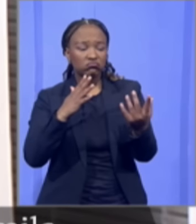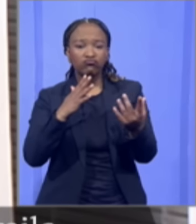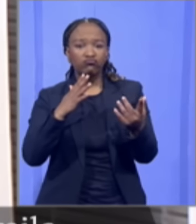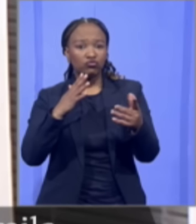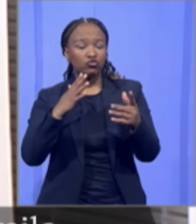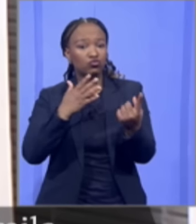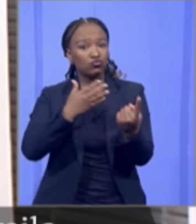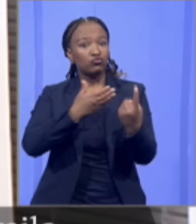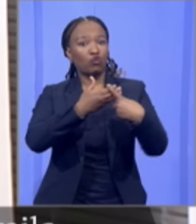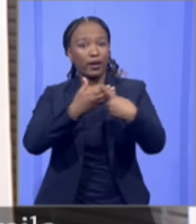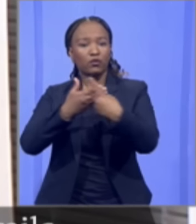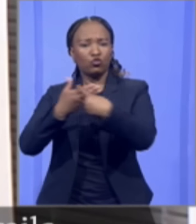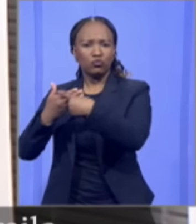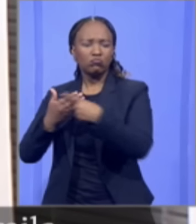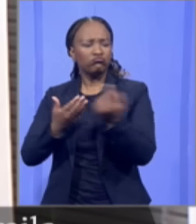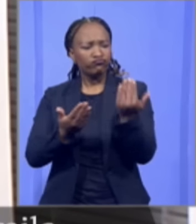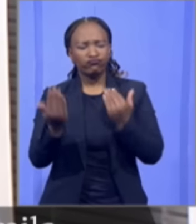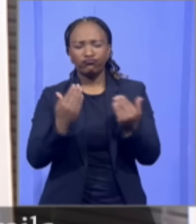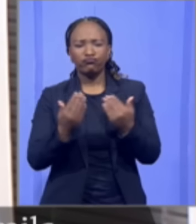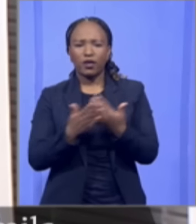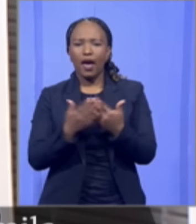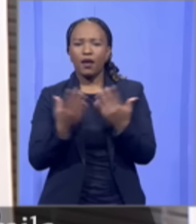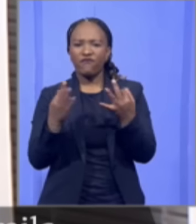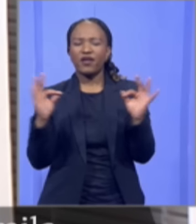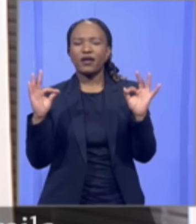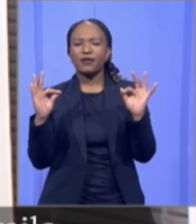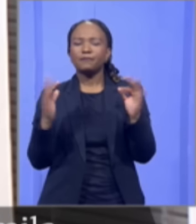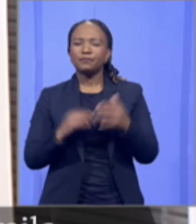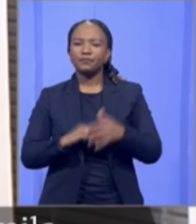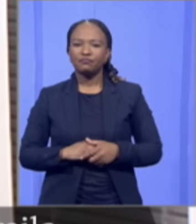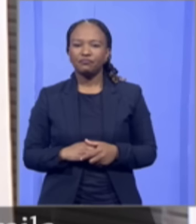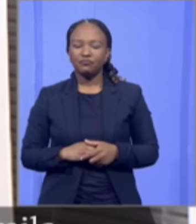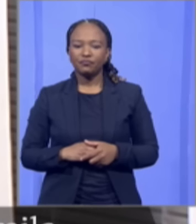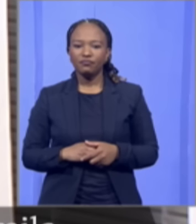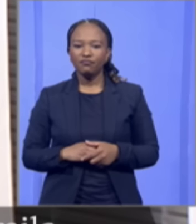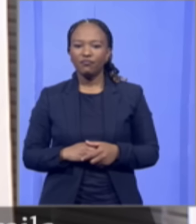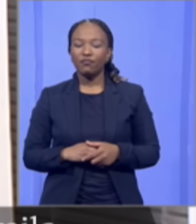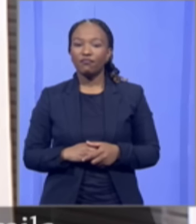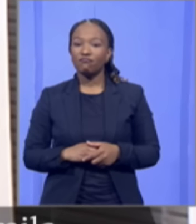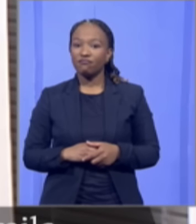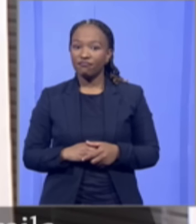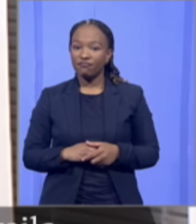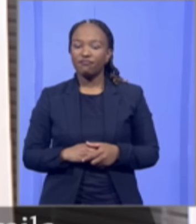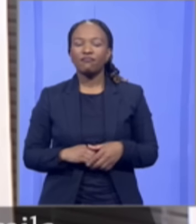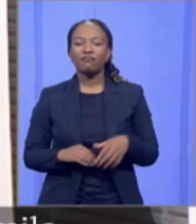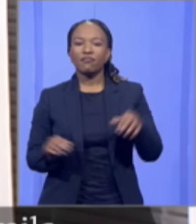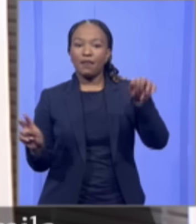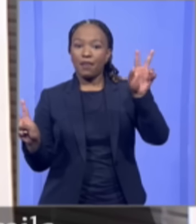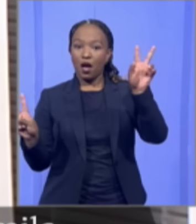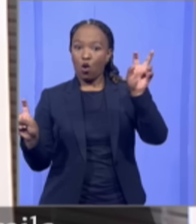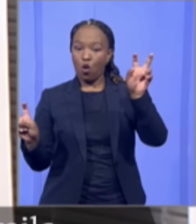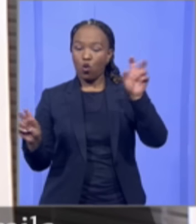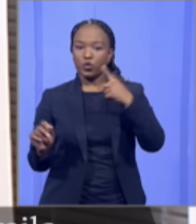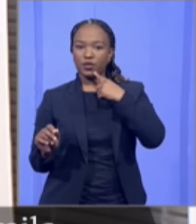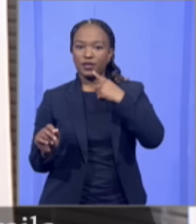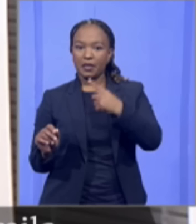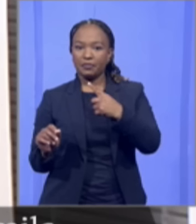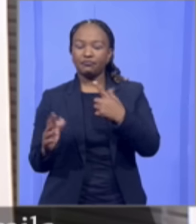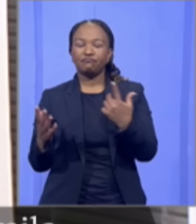free to join it. But it was Tony Joyce who said, and I quote,